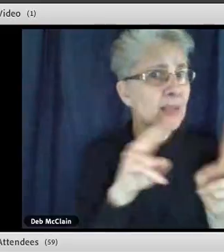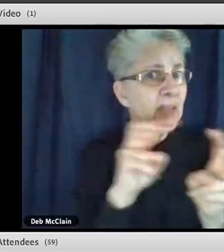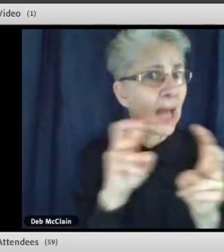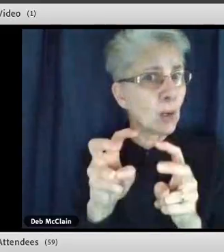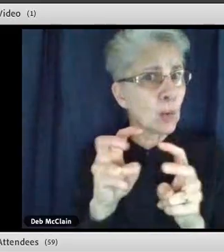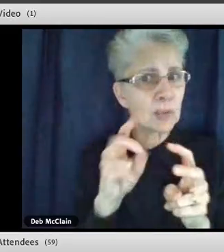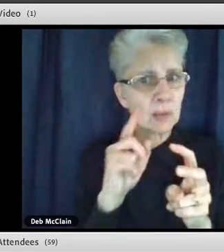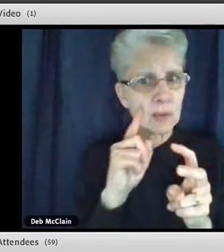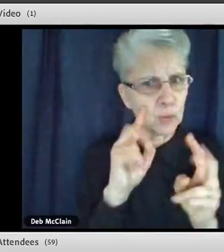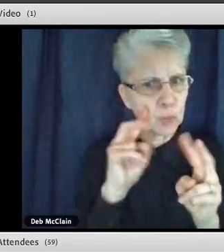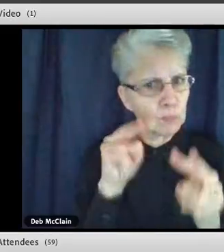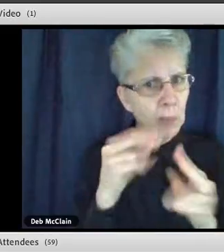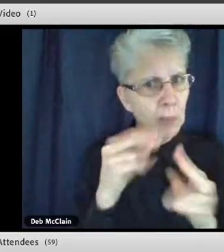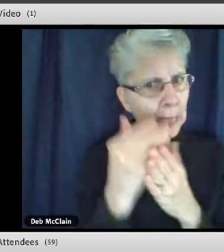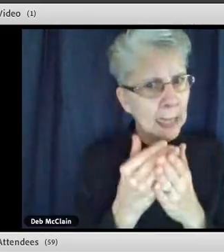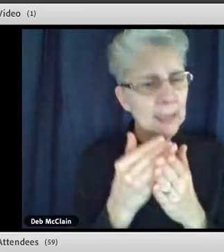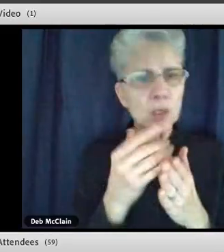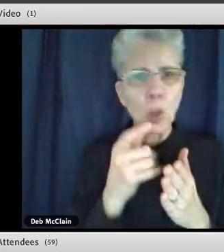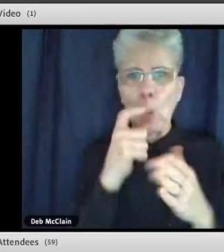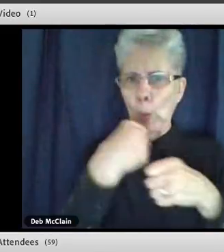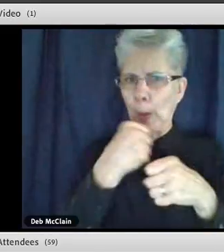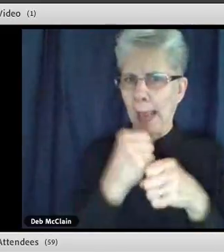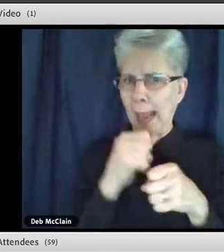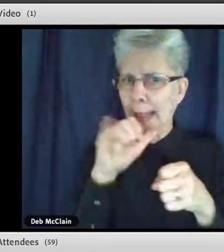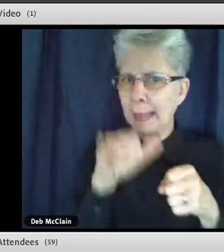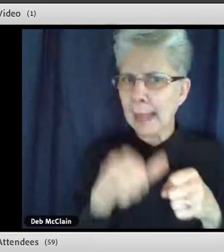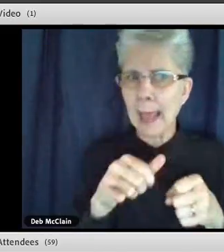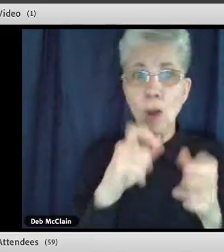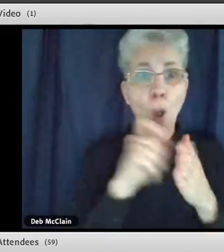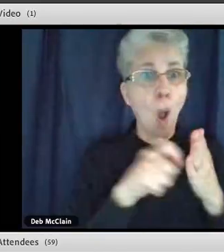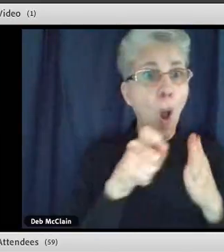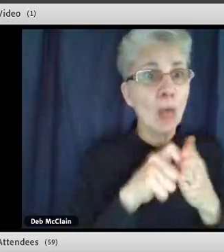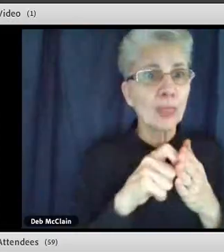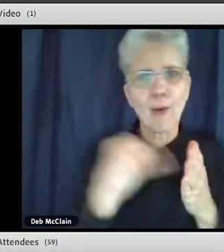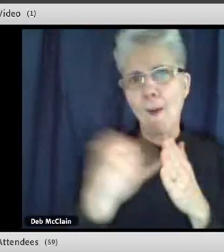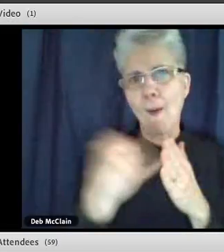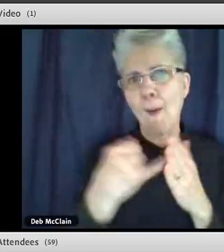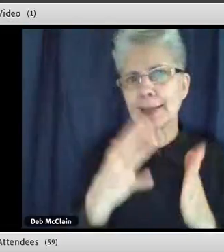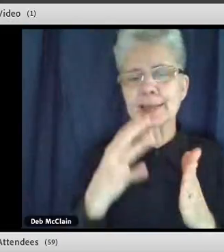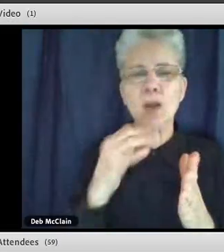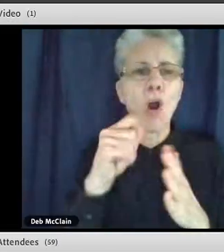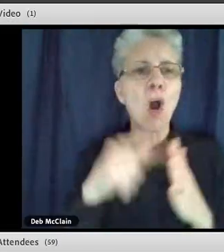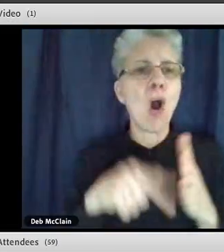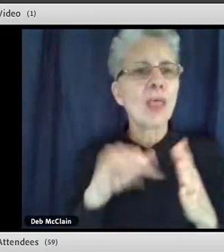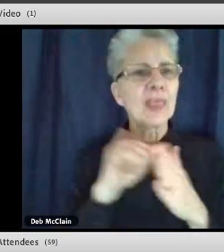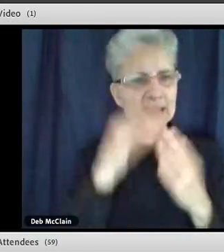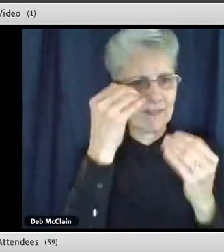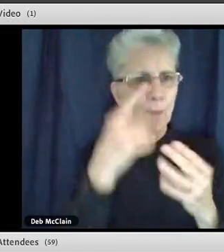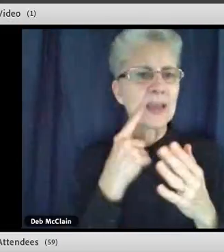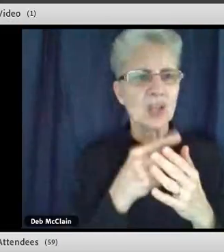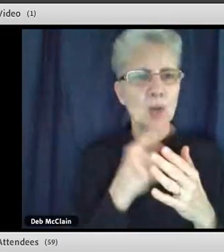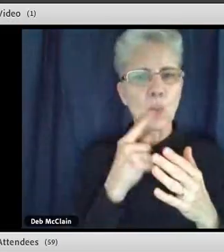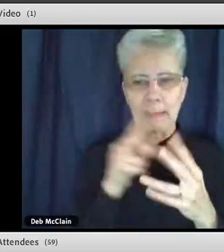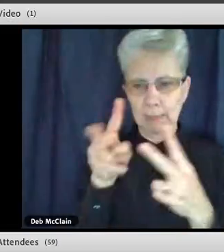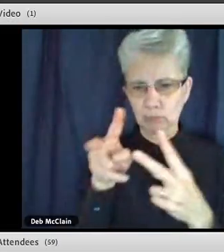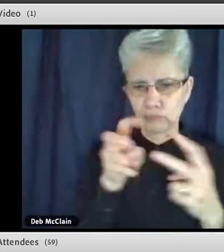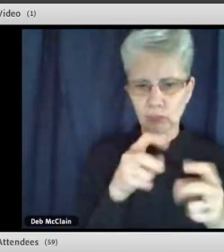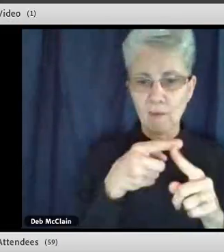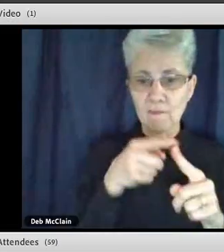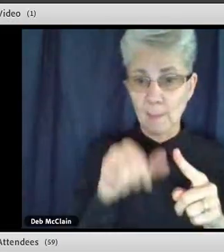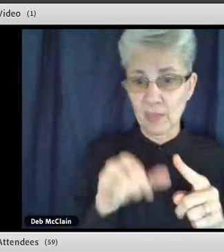to? Who's the creator? Okay, author, artist, etc. A lot of this information we can just kind of take directly from the